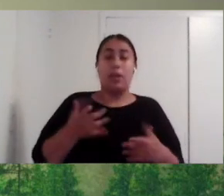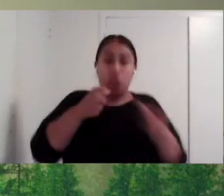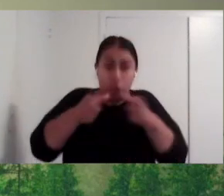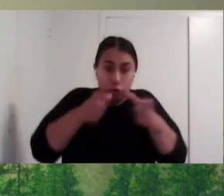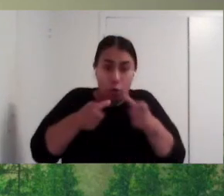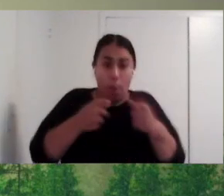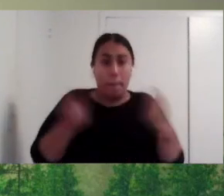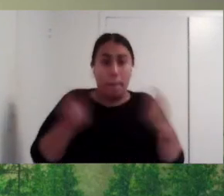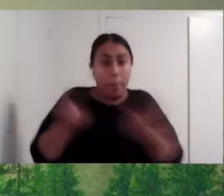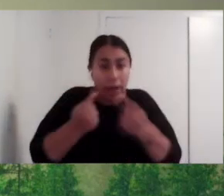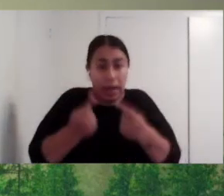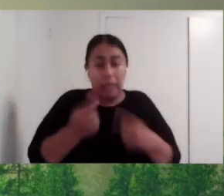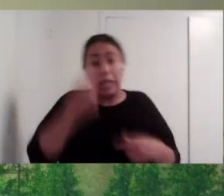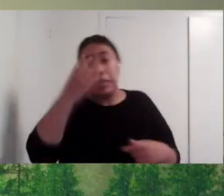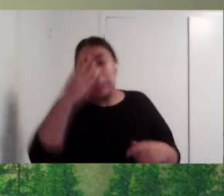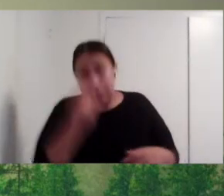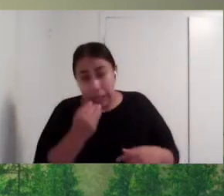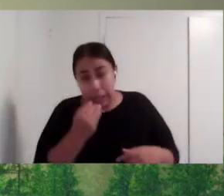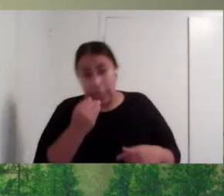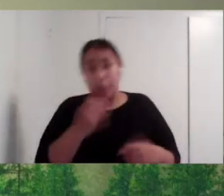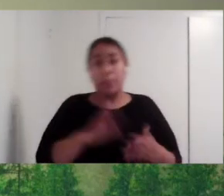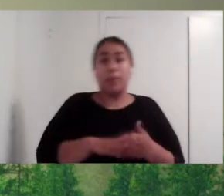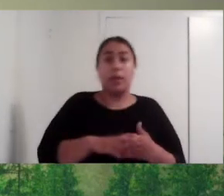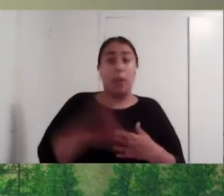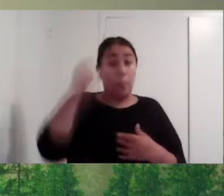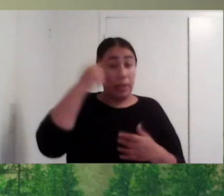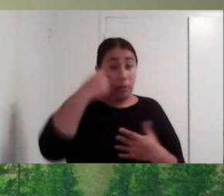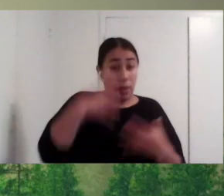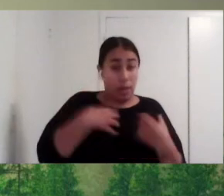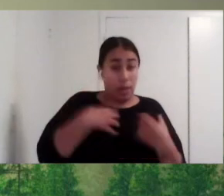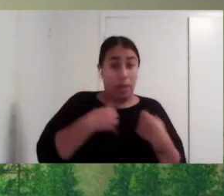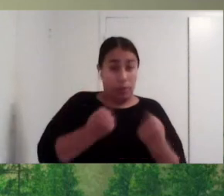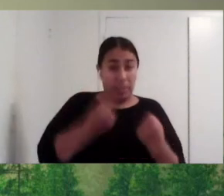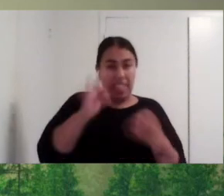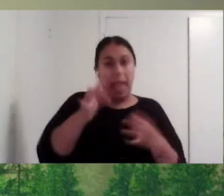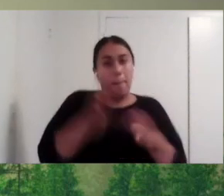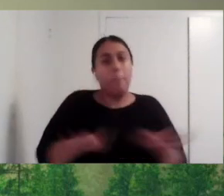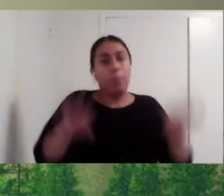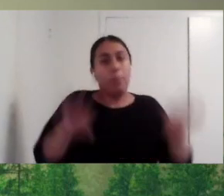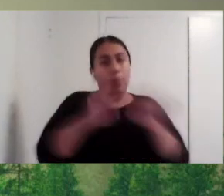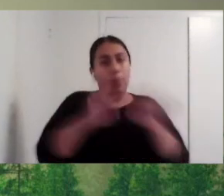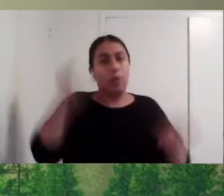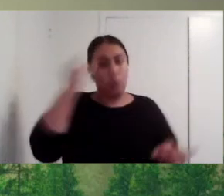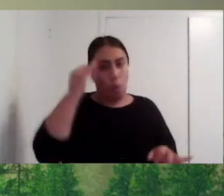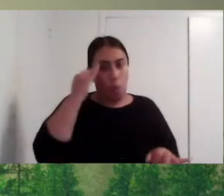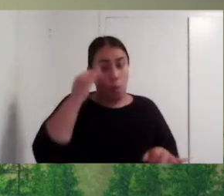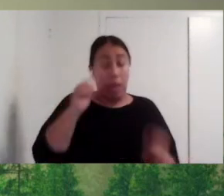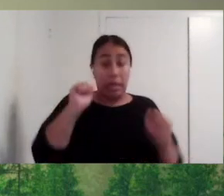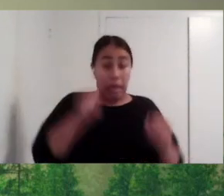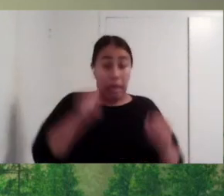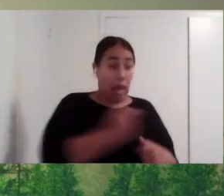doctors or the neurologists that are treating this area of the condition are left with very few options. Opioids are where they would initially